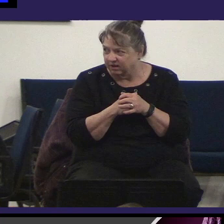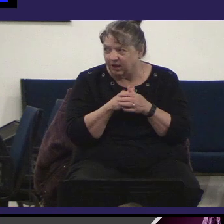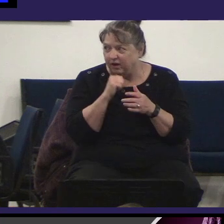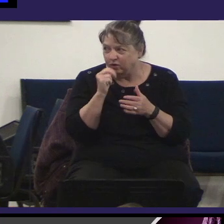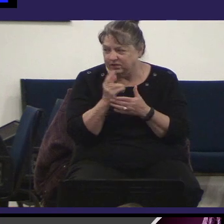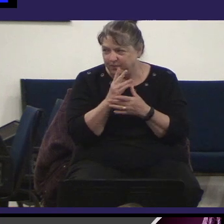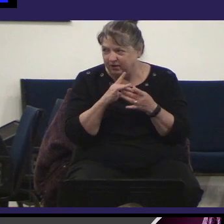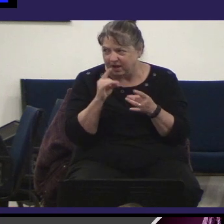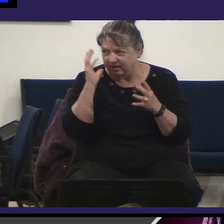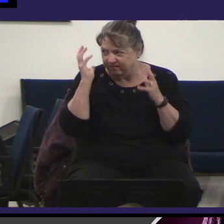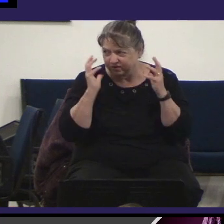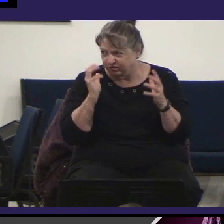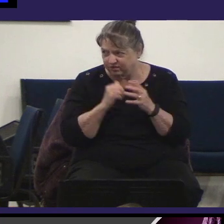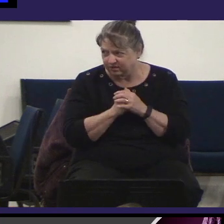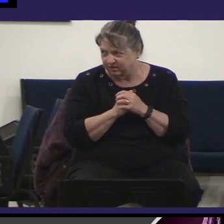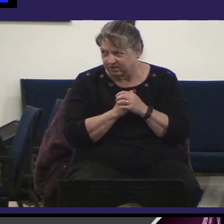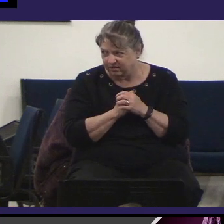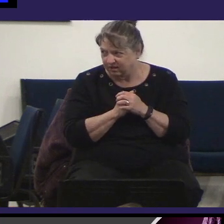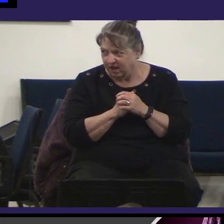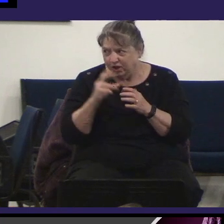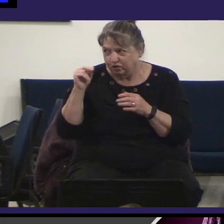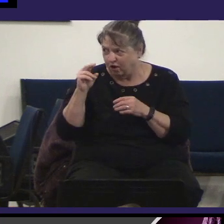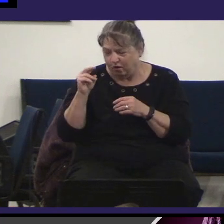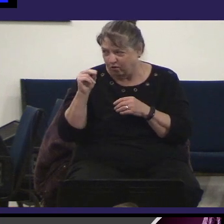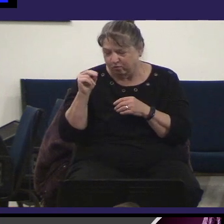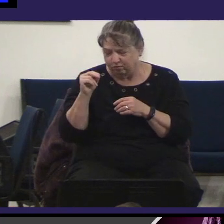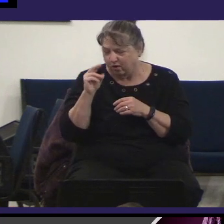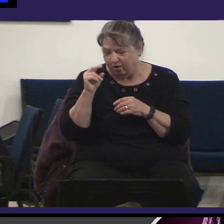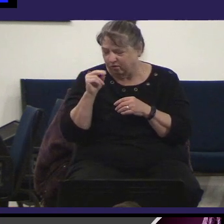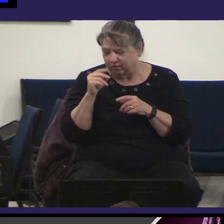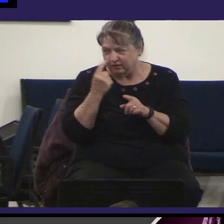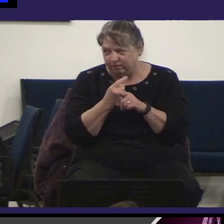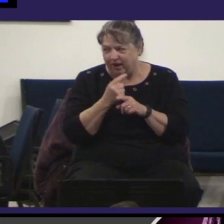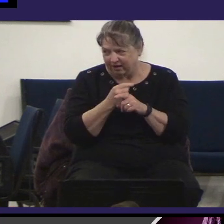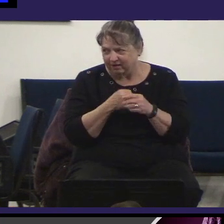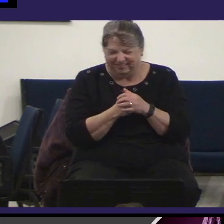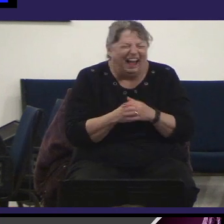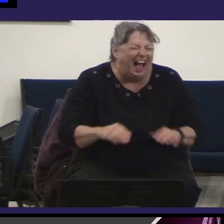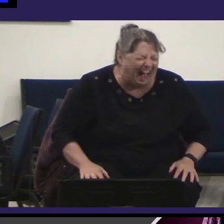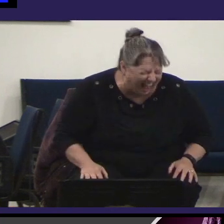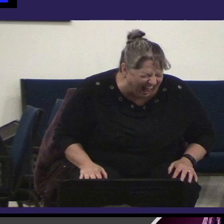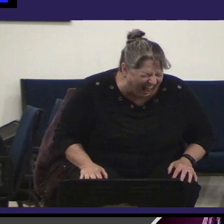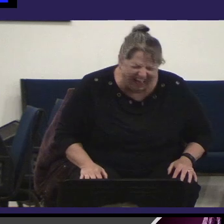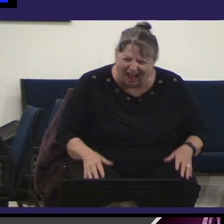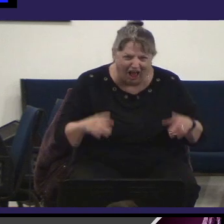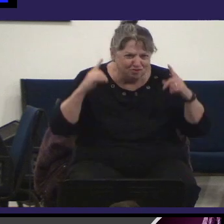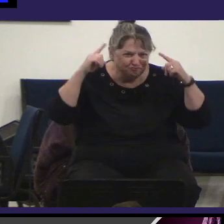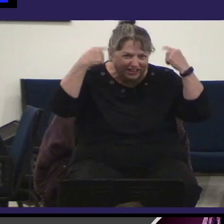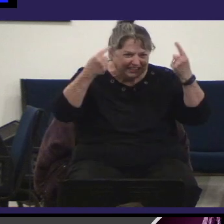Maybe Holy Spirit. Oh, okay. The Holy Spirit doesn't get confused. No. Okay.